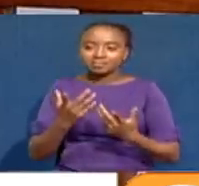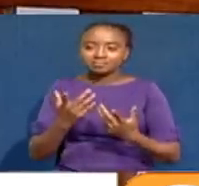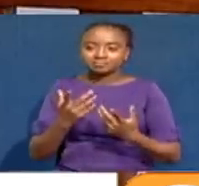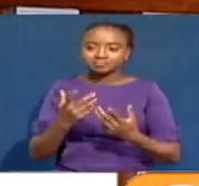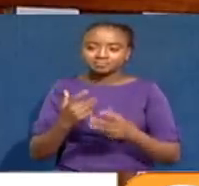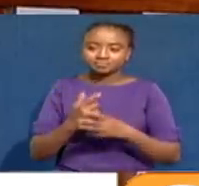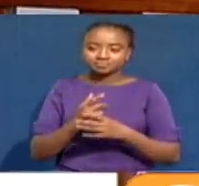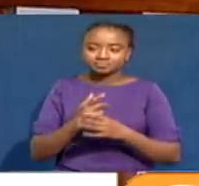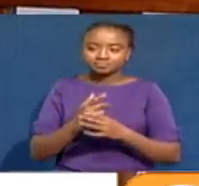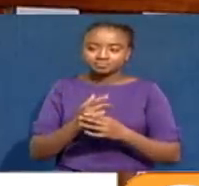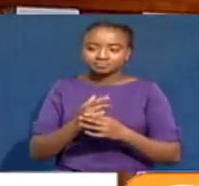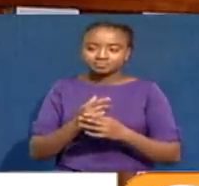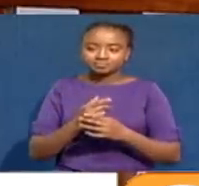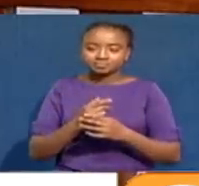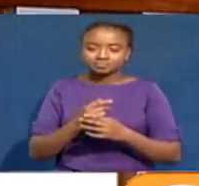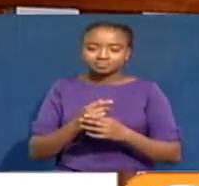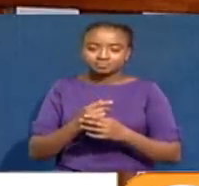with the,